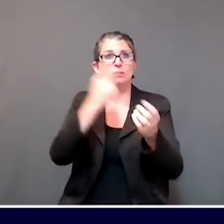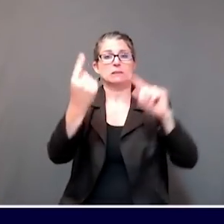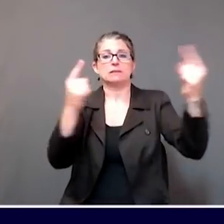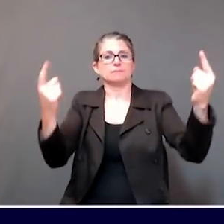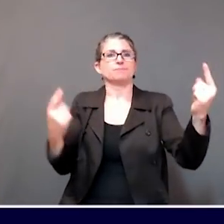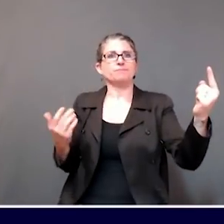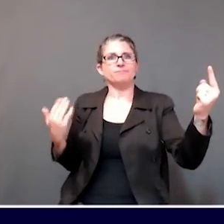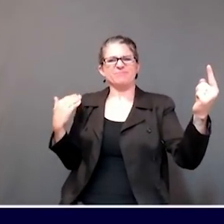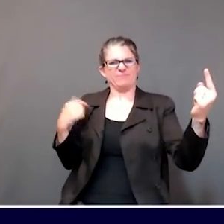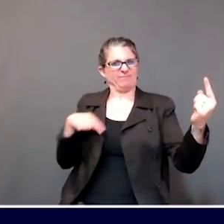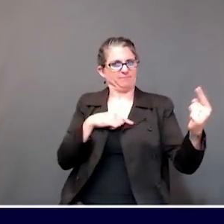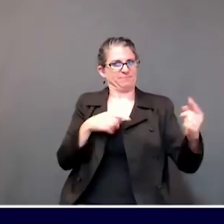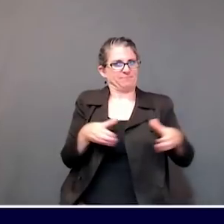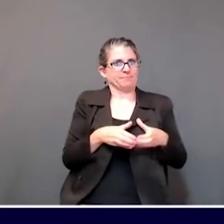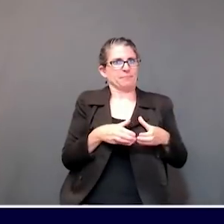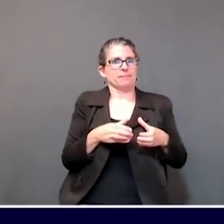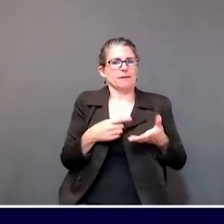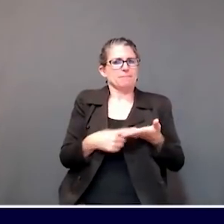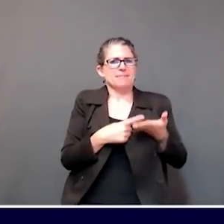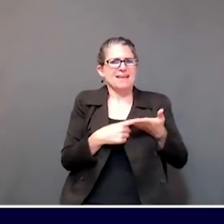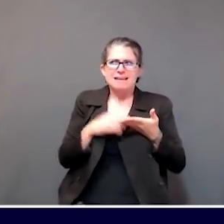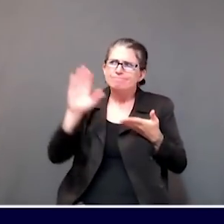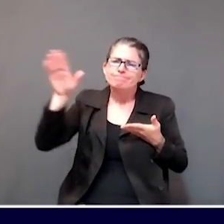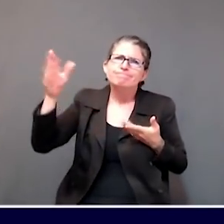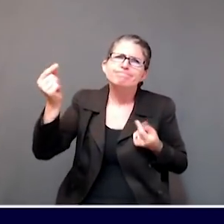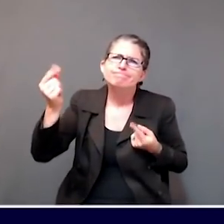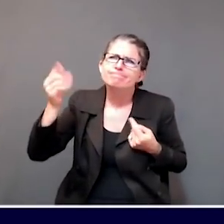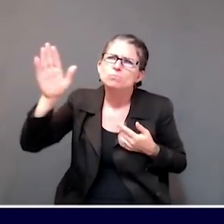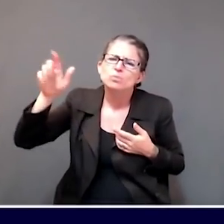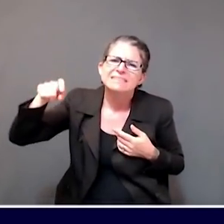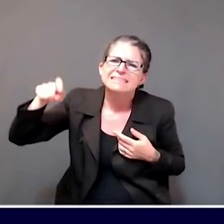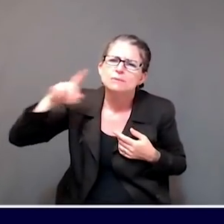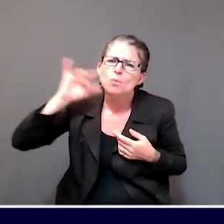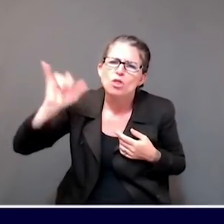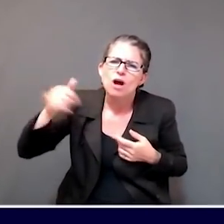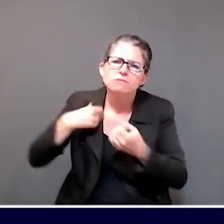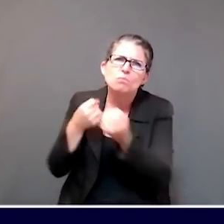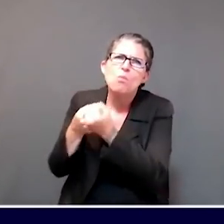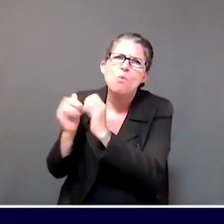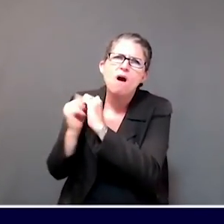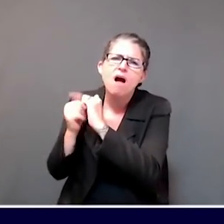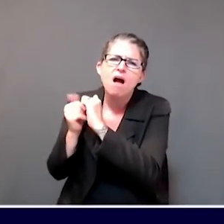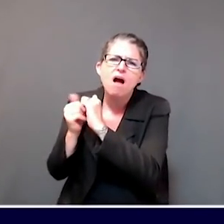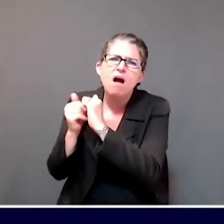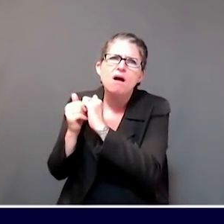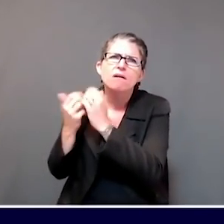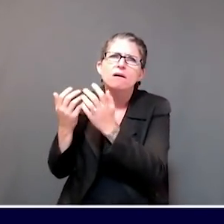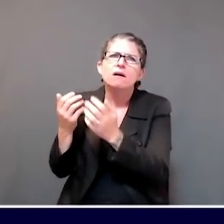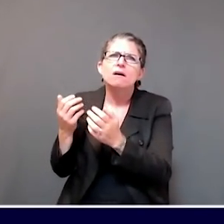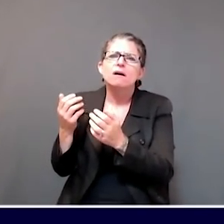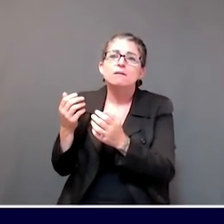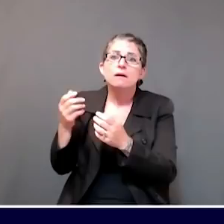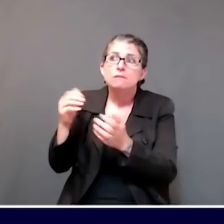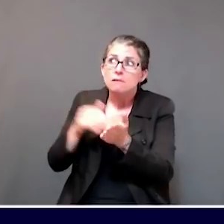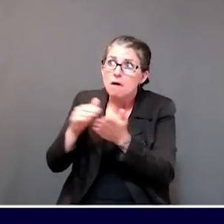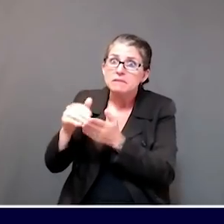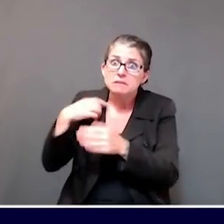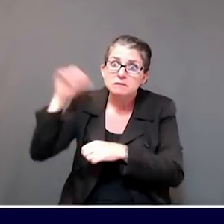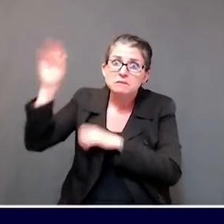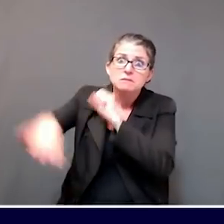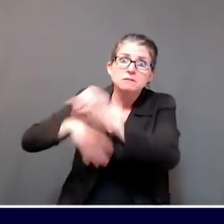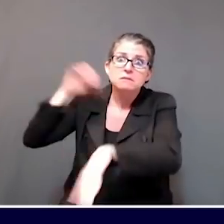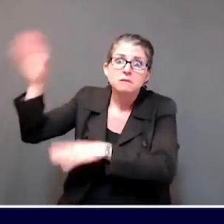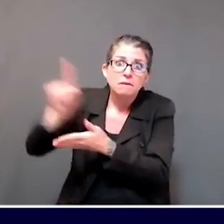to understand what the nature of their needs were, what the volume might be, and now we're working to figure out collaboratively how we can move toward